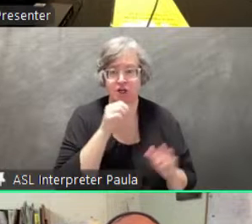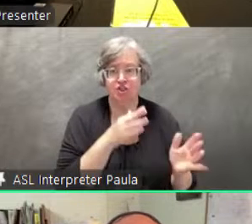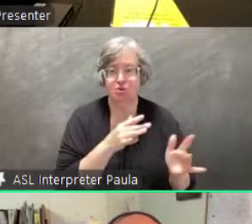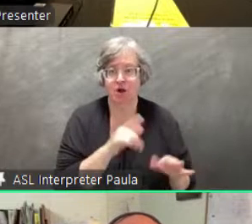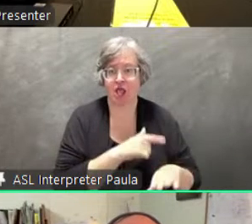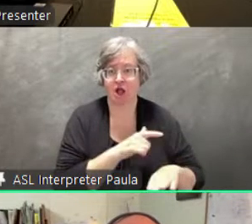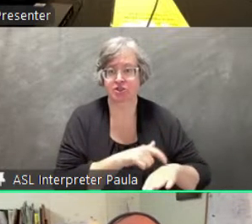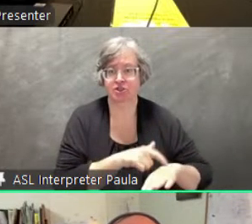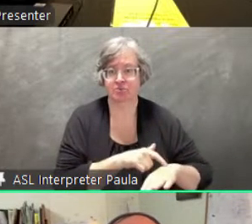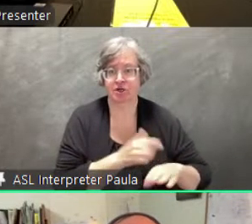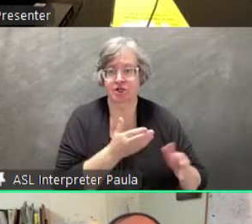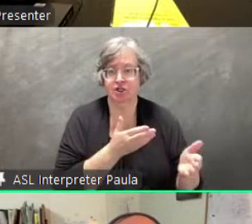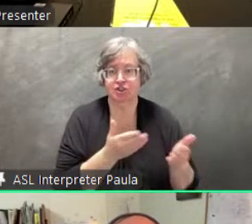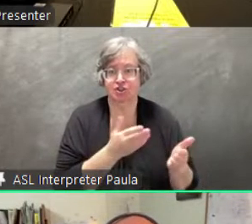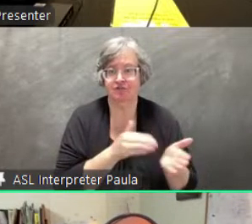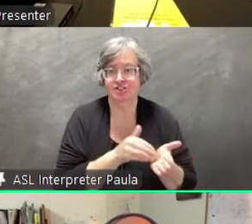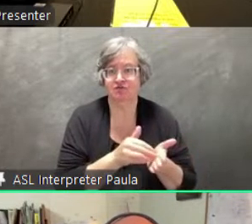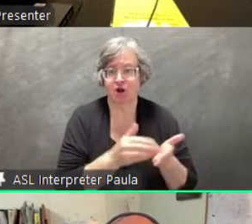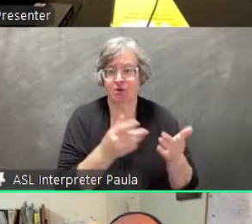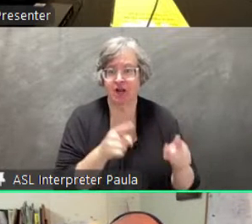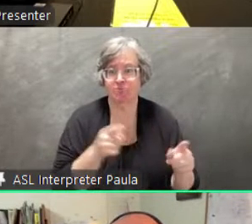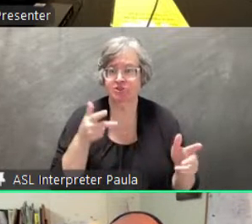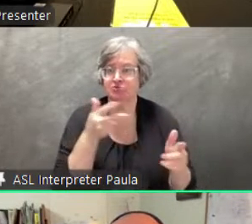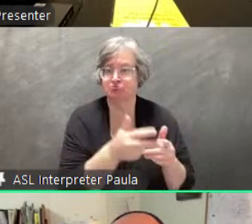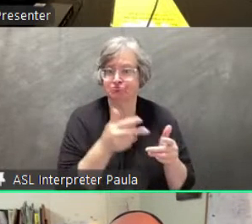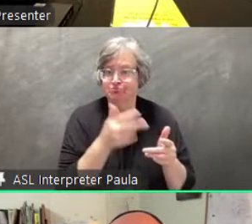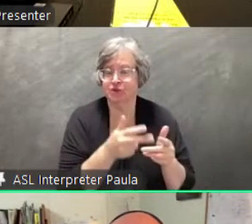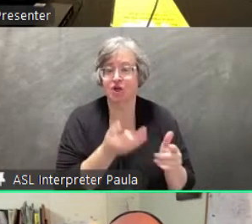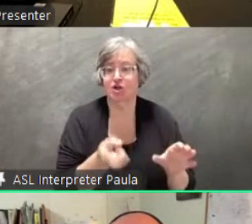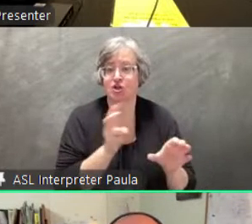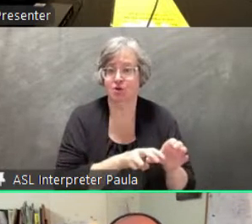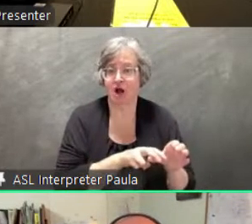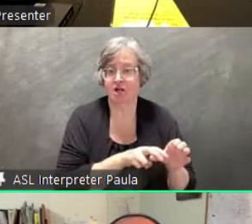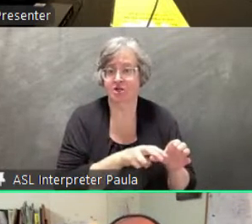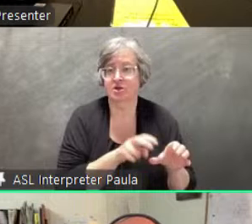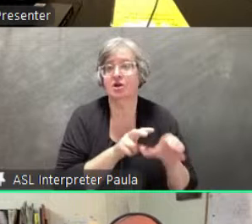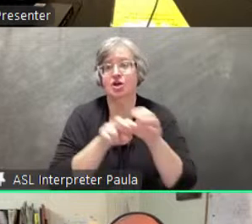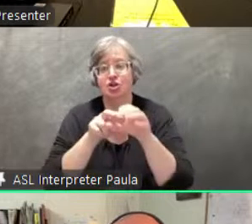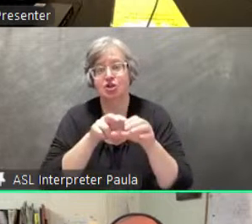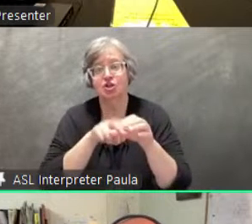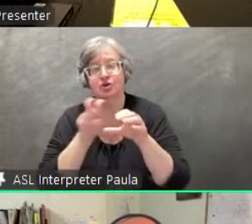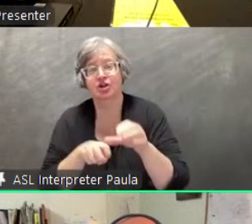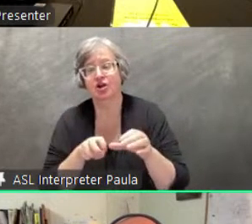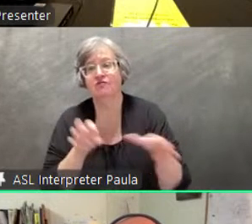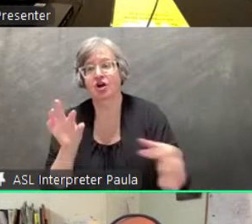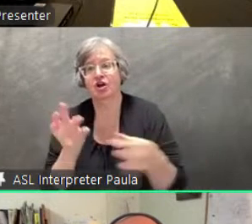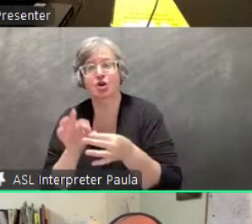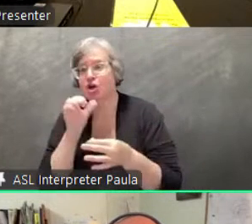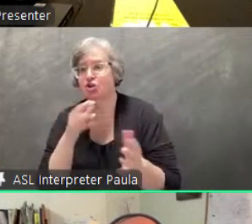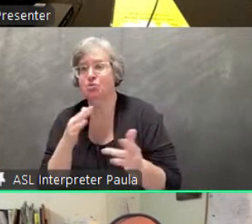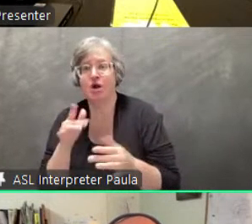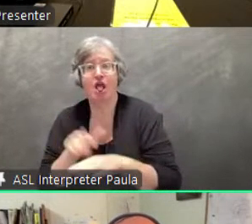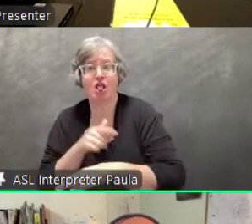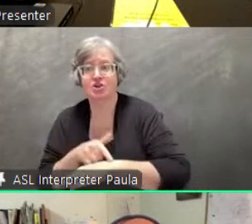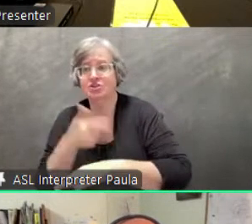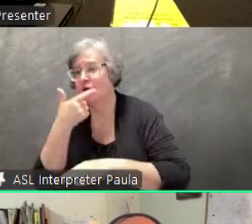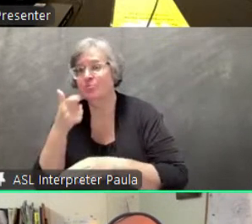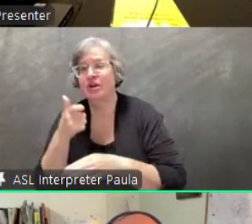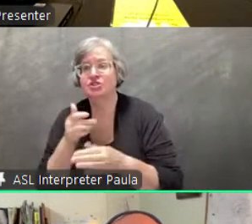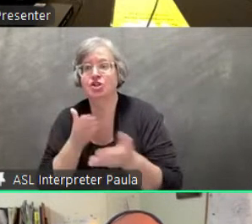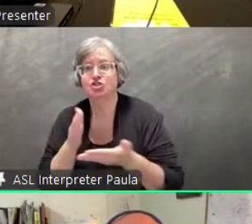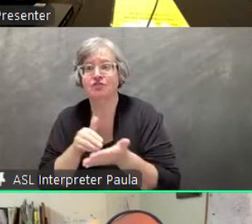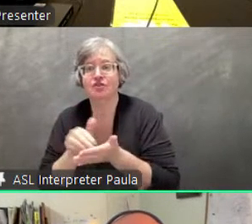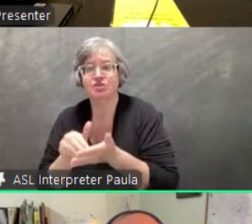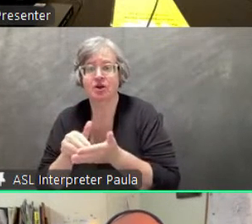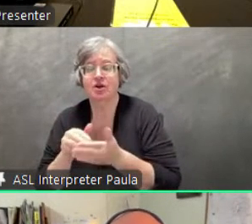long because the service is frequent. You ride, you get off, you make a connection. You don't wait very long because the service is frequent.